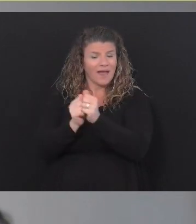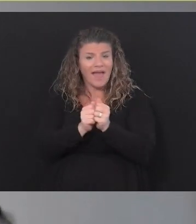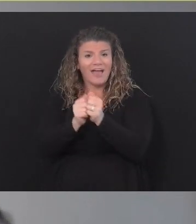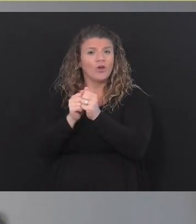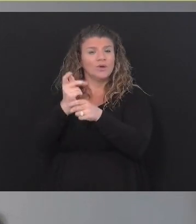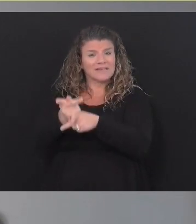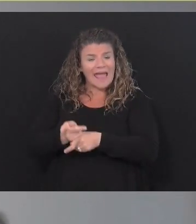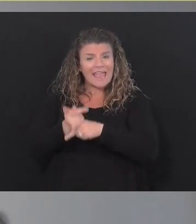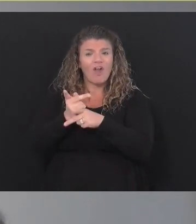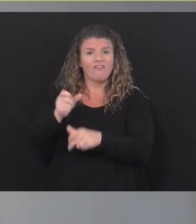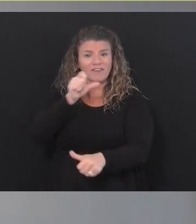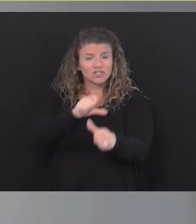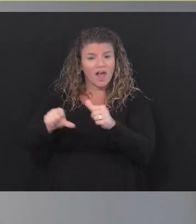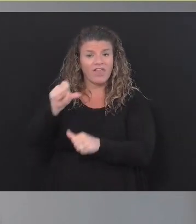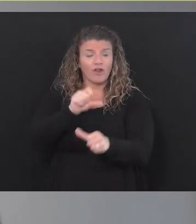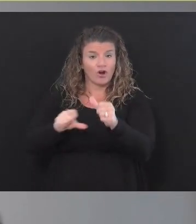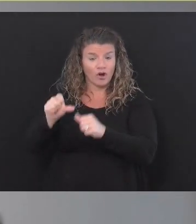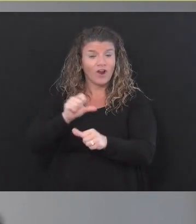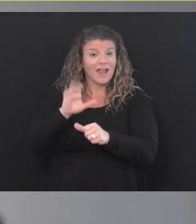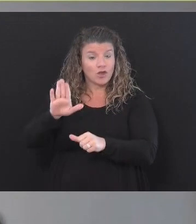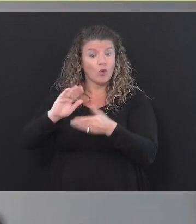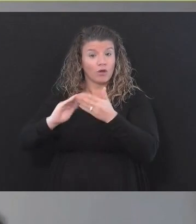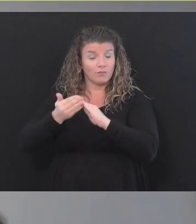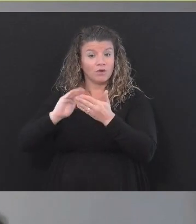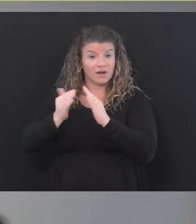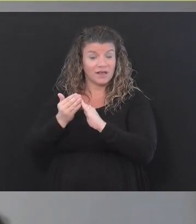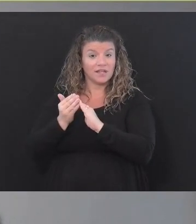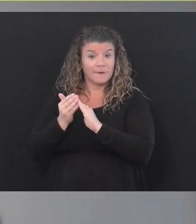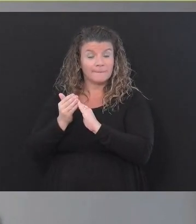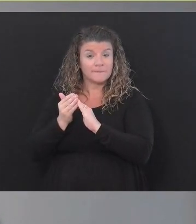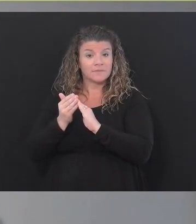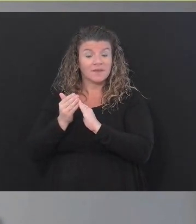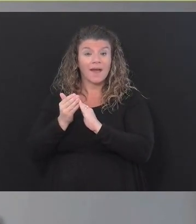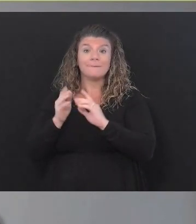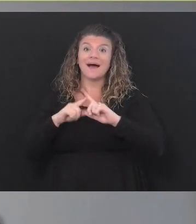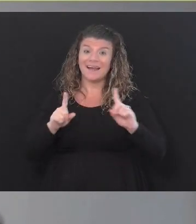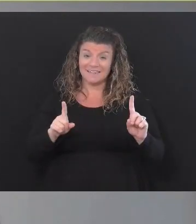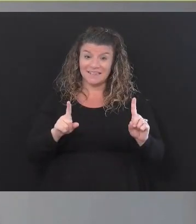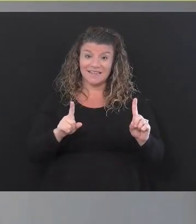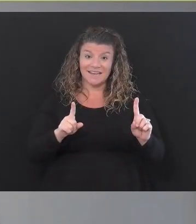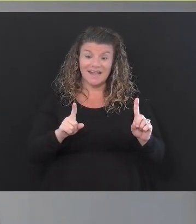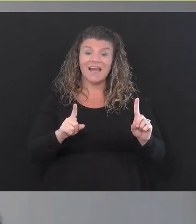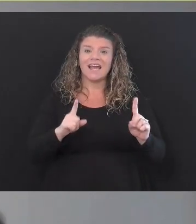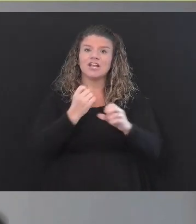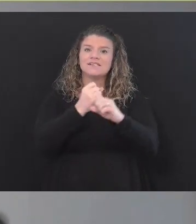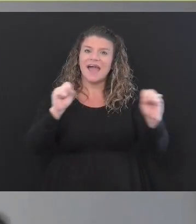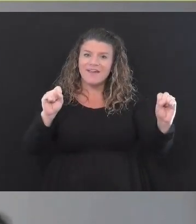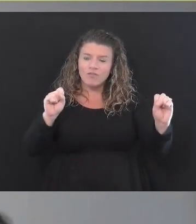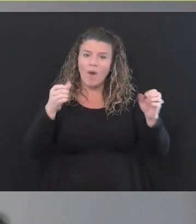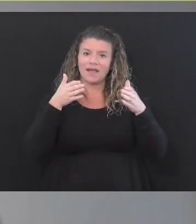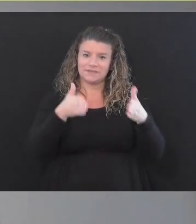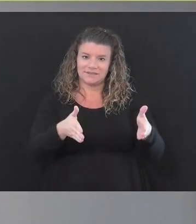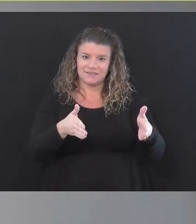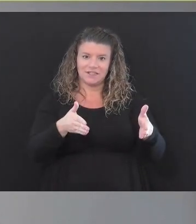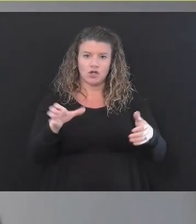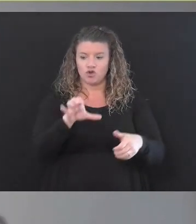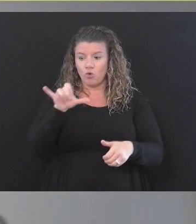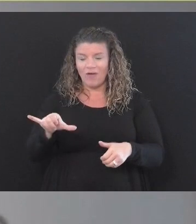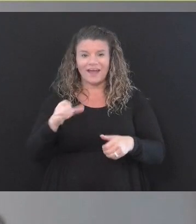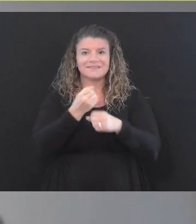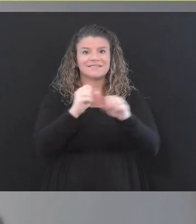care of each other and the broader community, but to do so in safe, effective, and creative